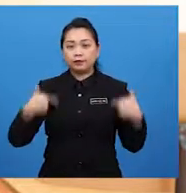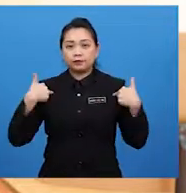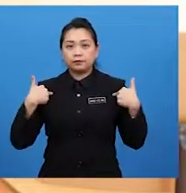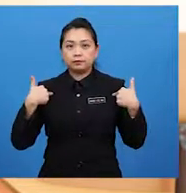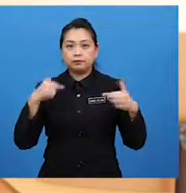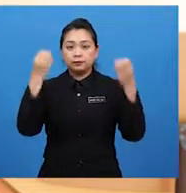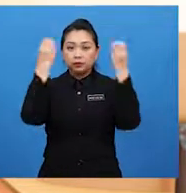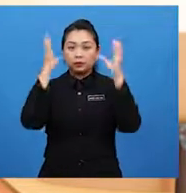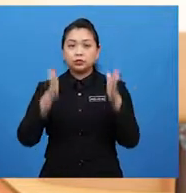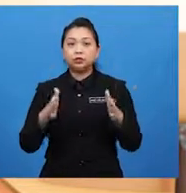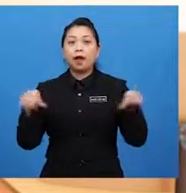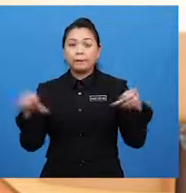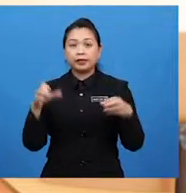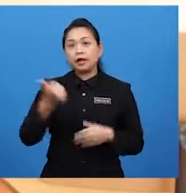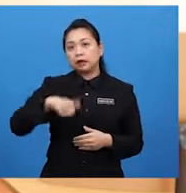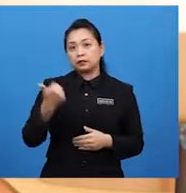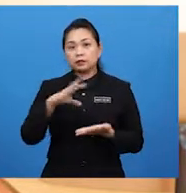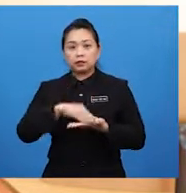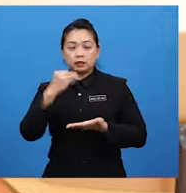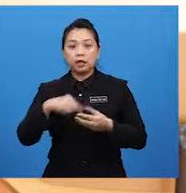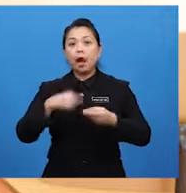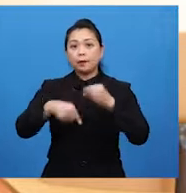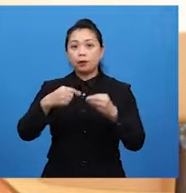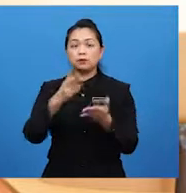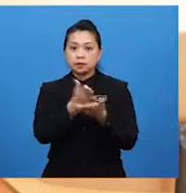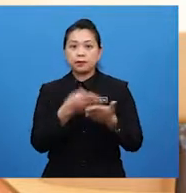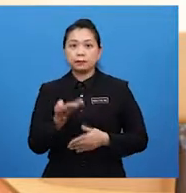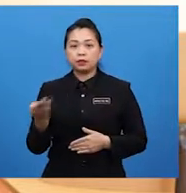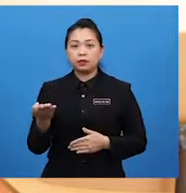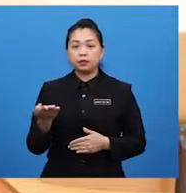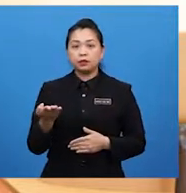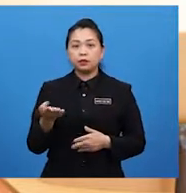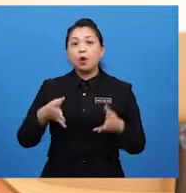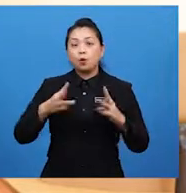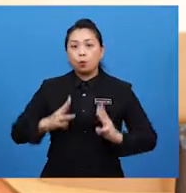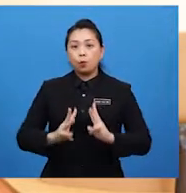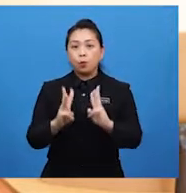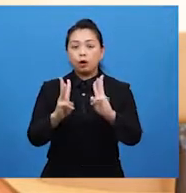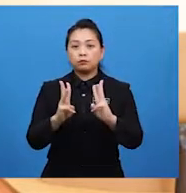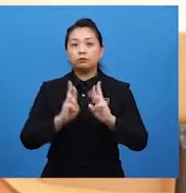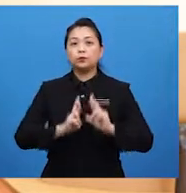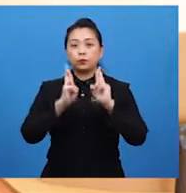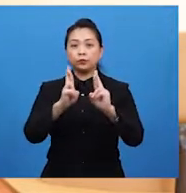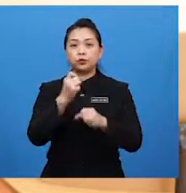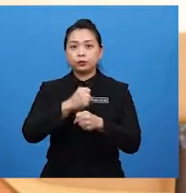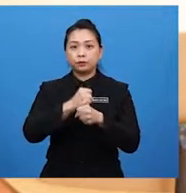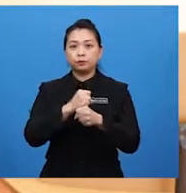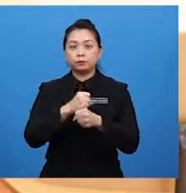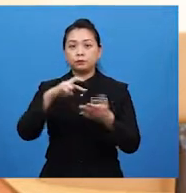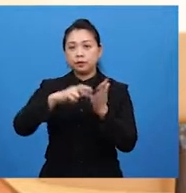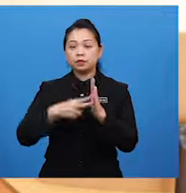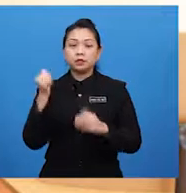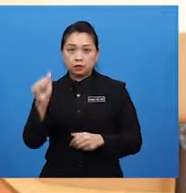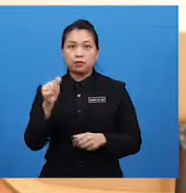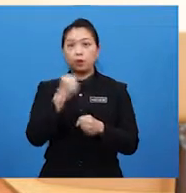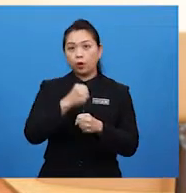means making others learn about something, while rewarding job means a work which